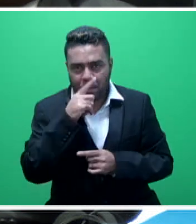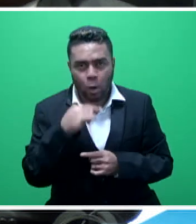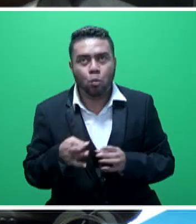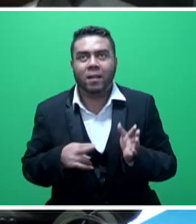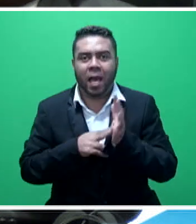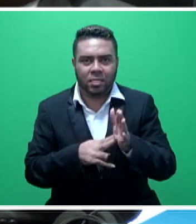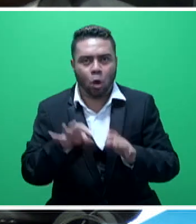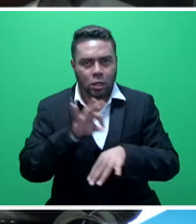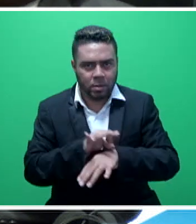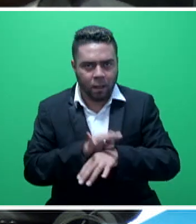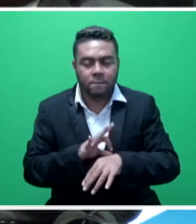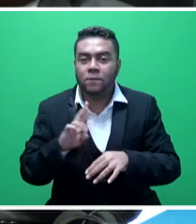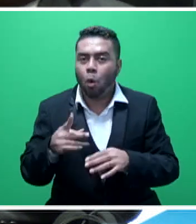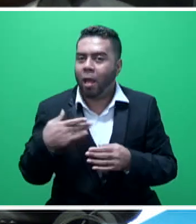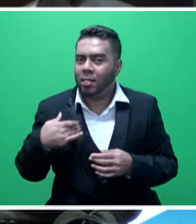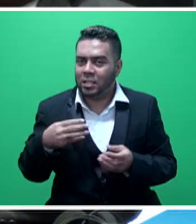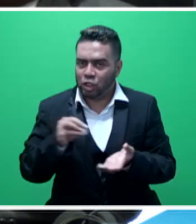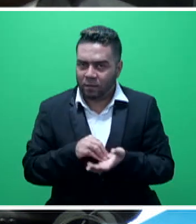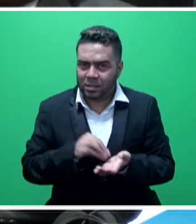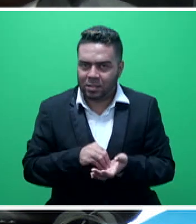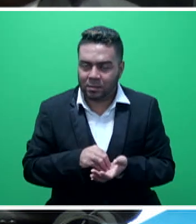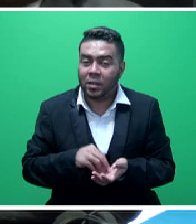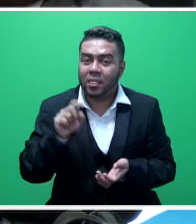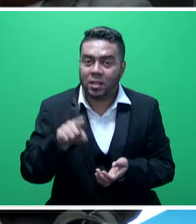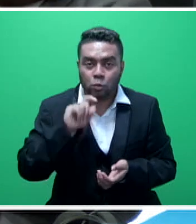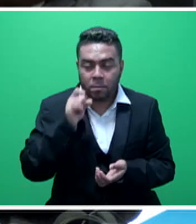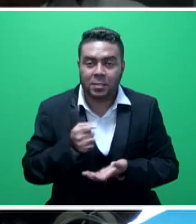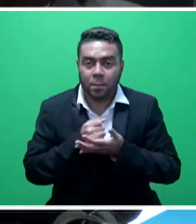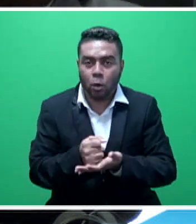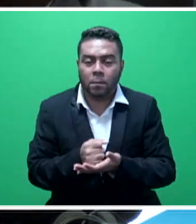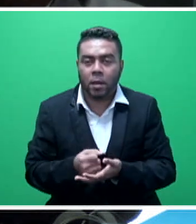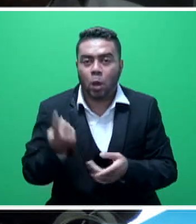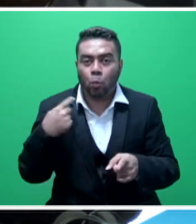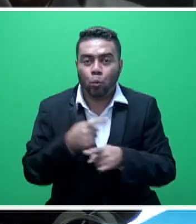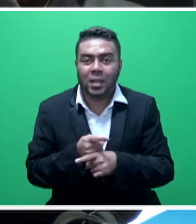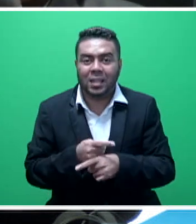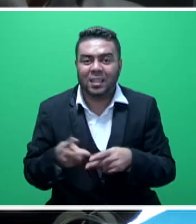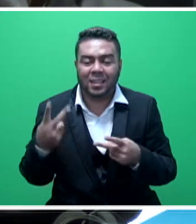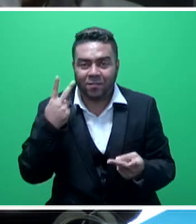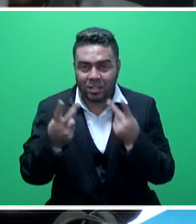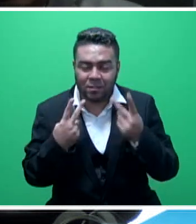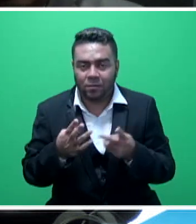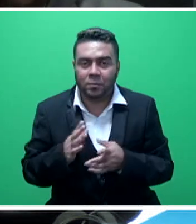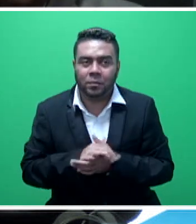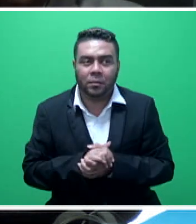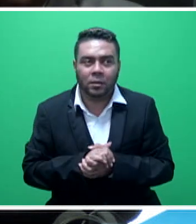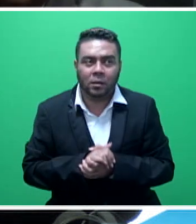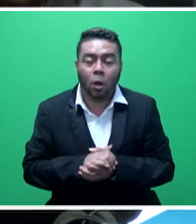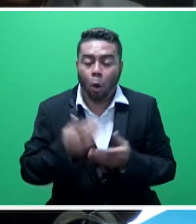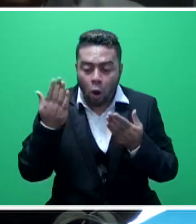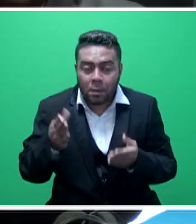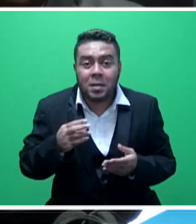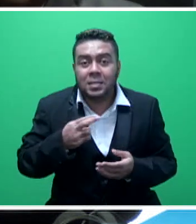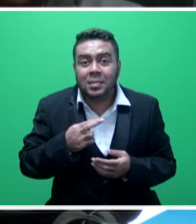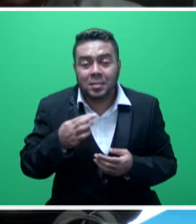Hospital for health services, and this will be supported by weekly visits from specialists from Loto Hospital. Honourable Speaker,